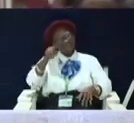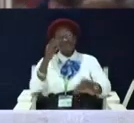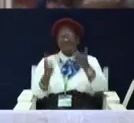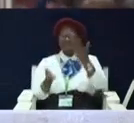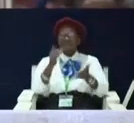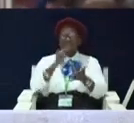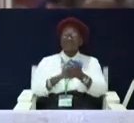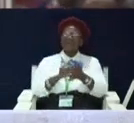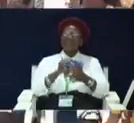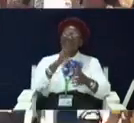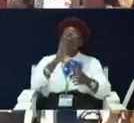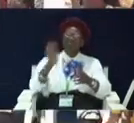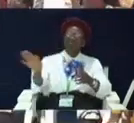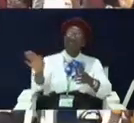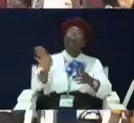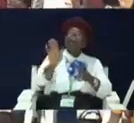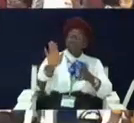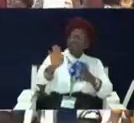portion also.